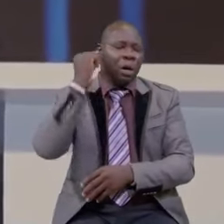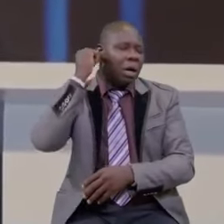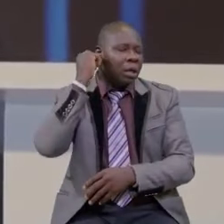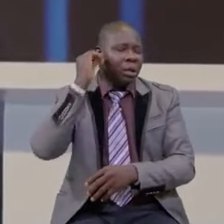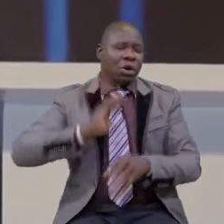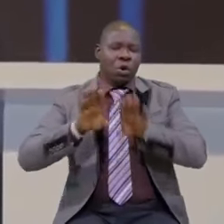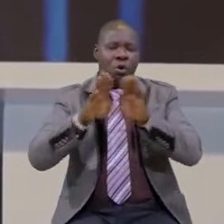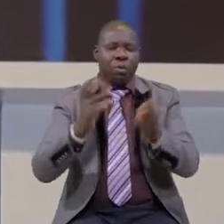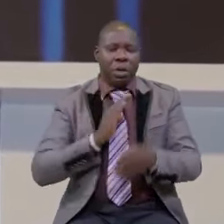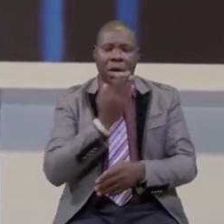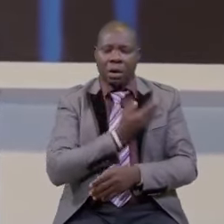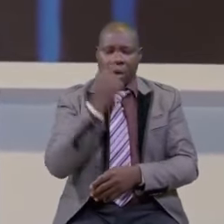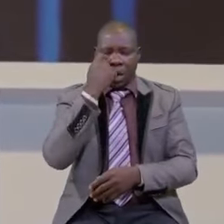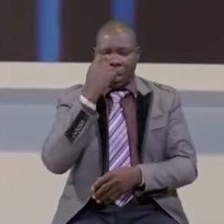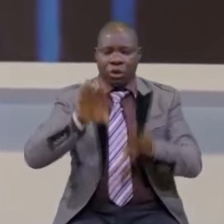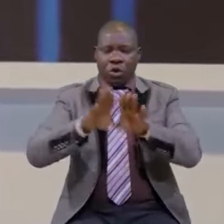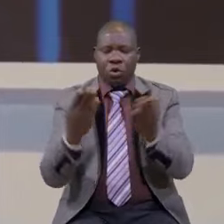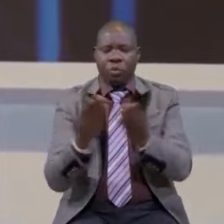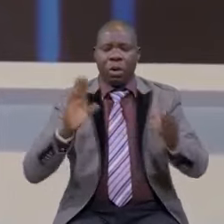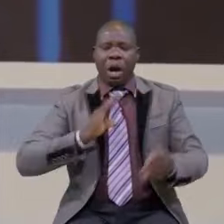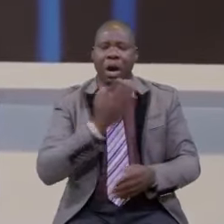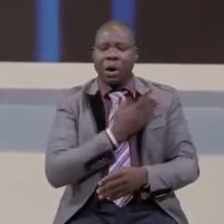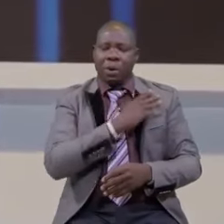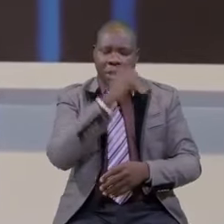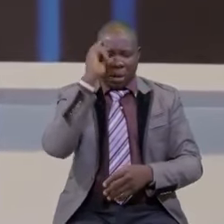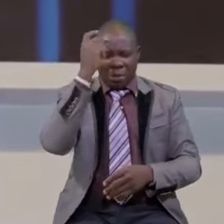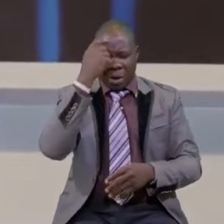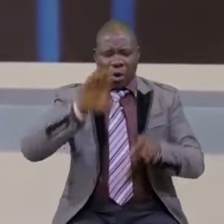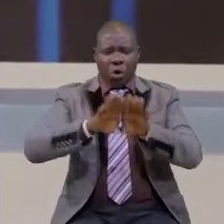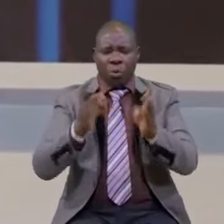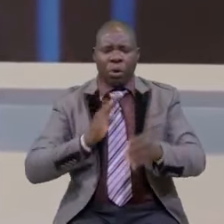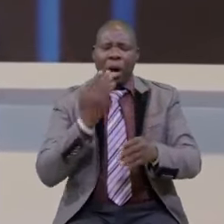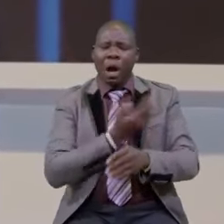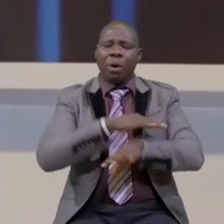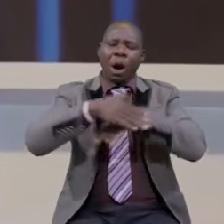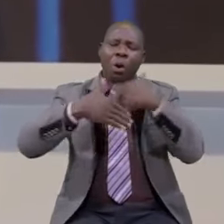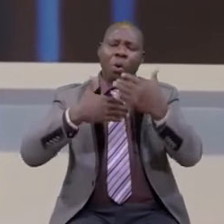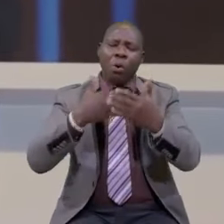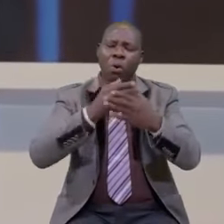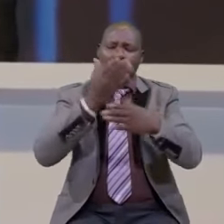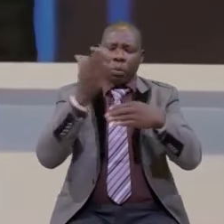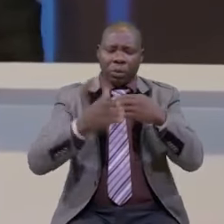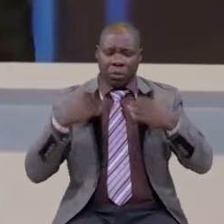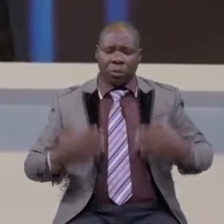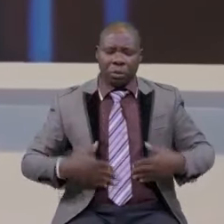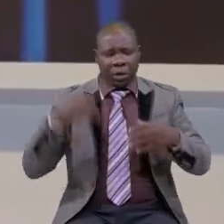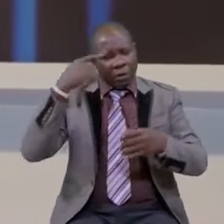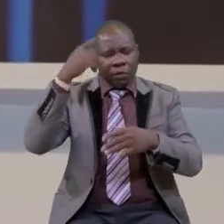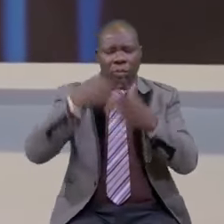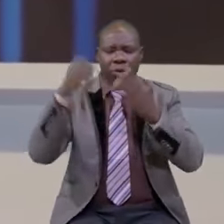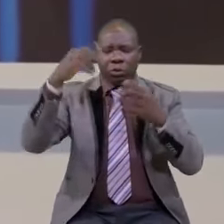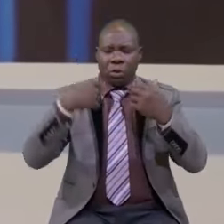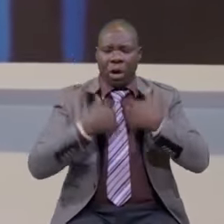hearts, open our mind, open our whole system to what you have for every one of us today